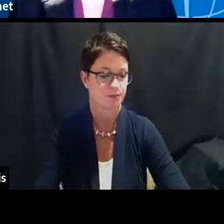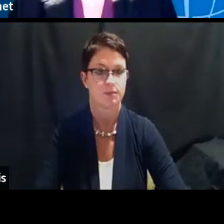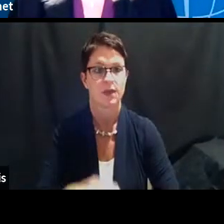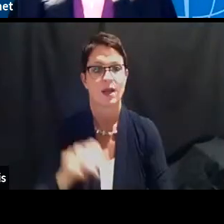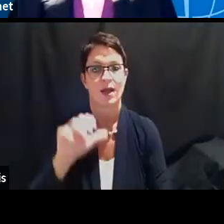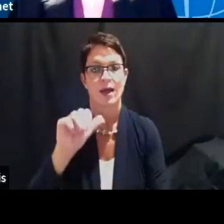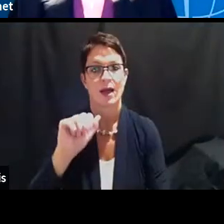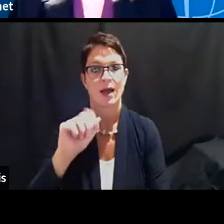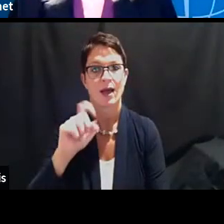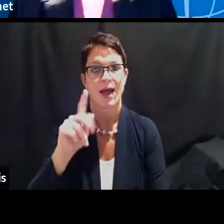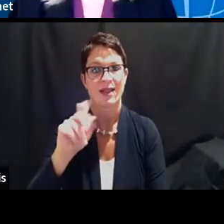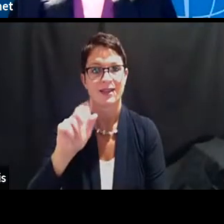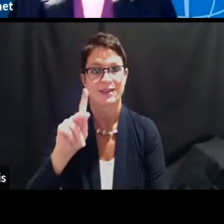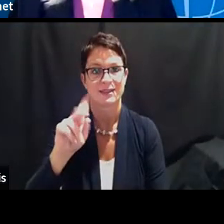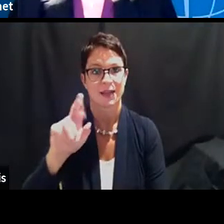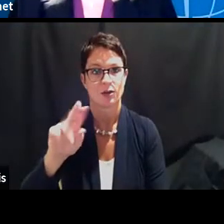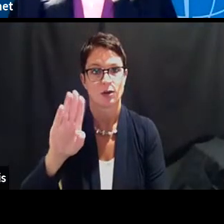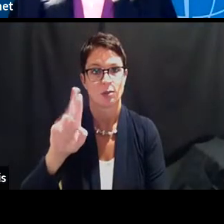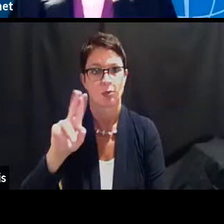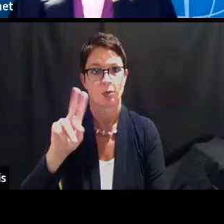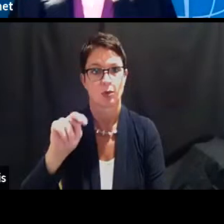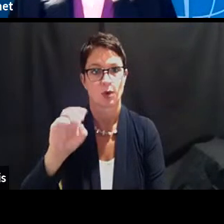Alexander Bruno.